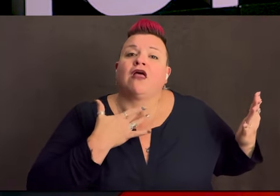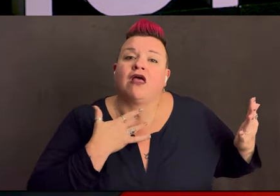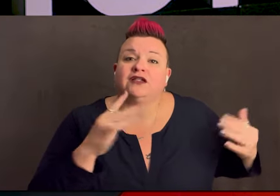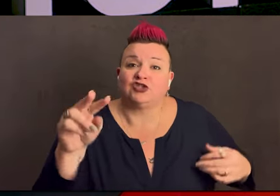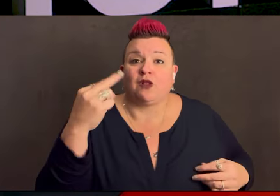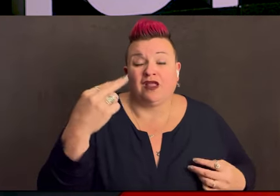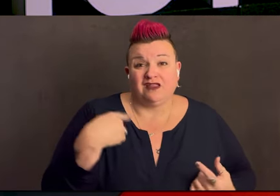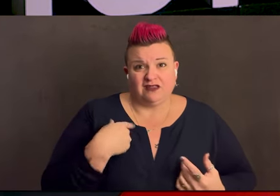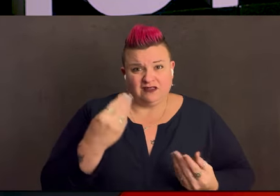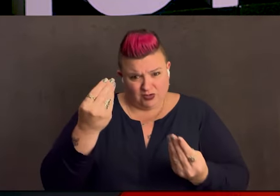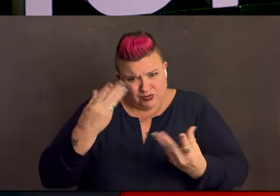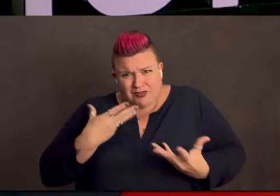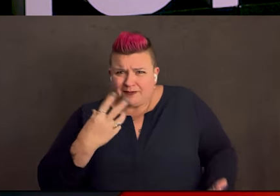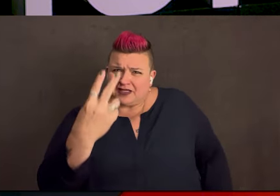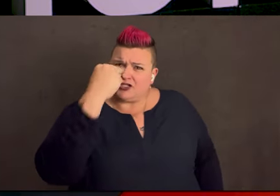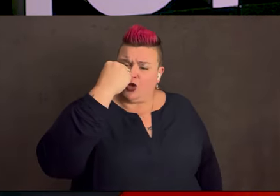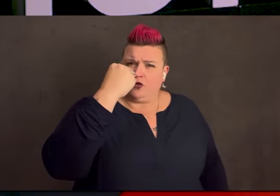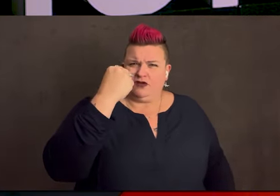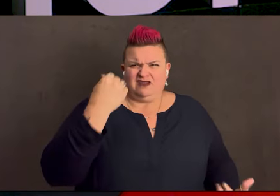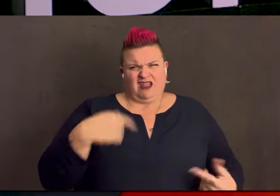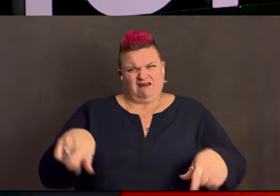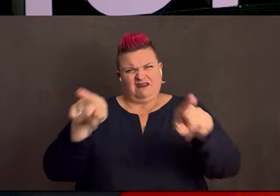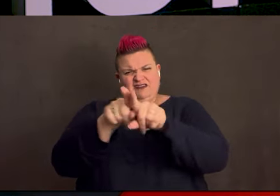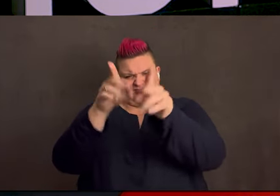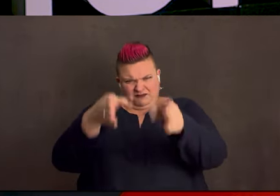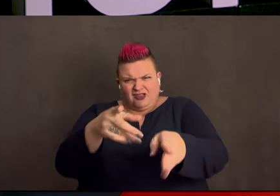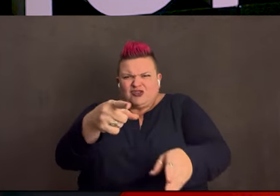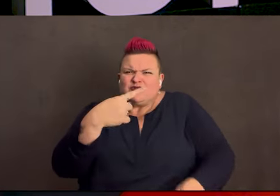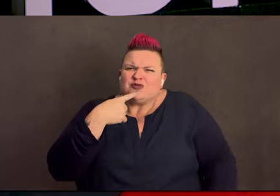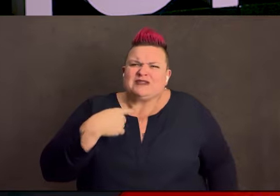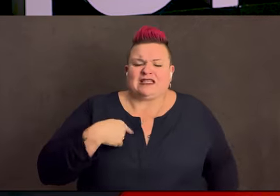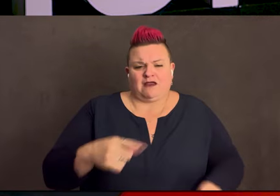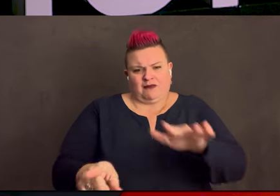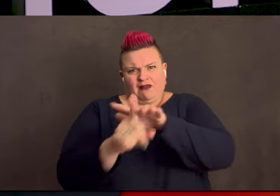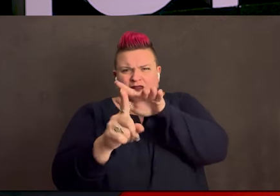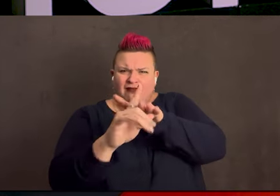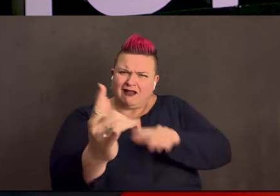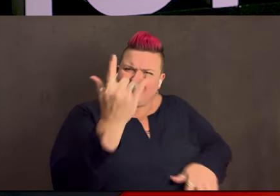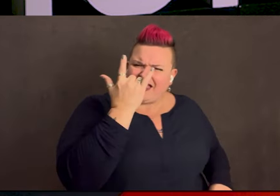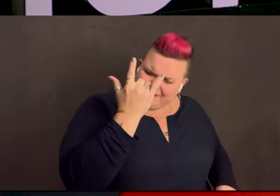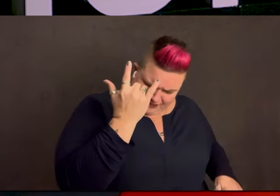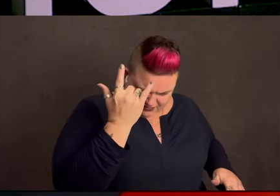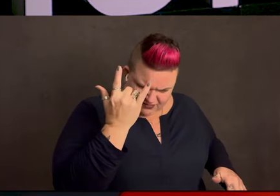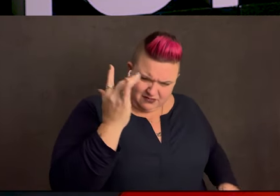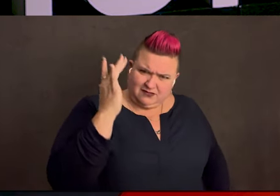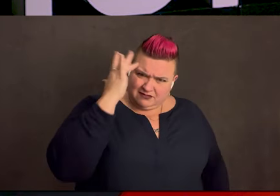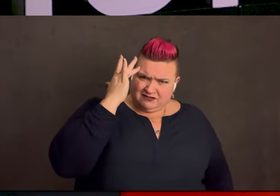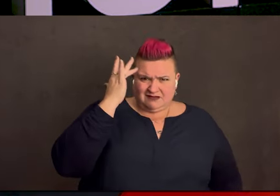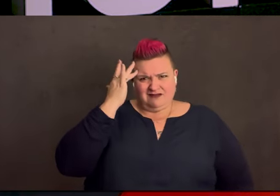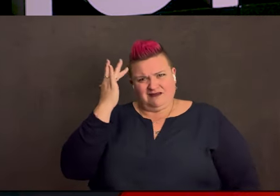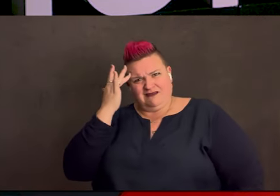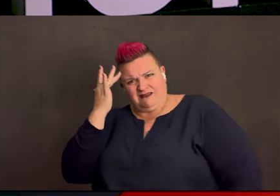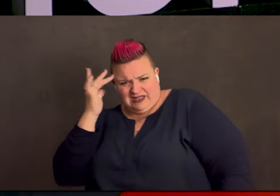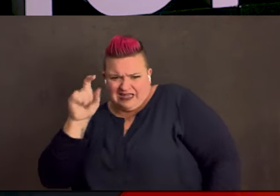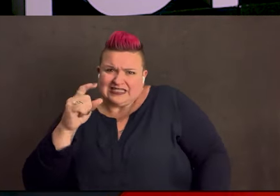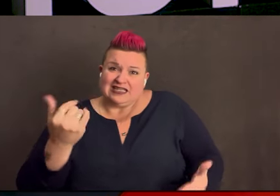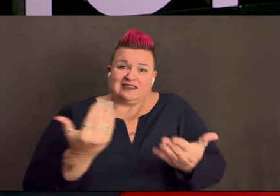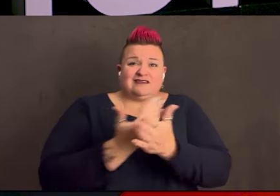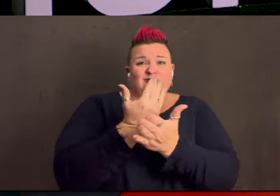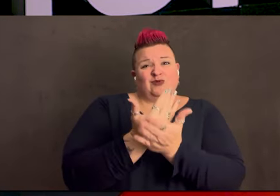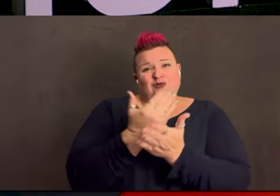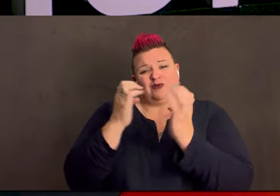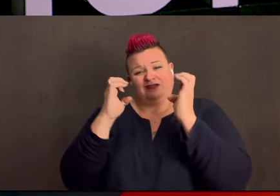you up. Turn me away to my face. Now they out here showing me love. I think it's high time for some